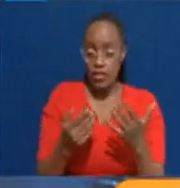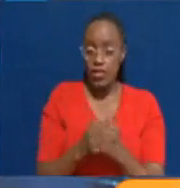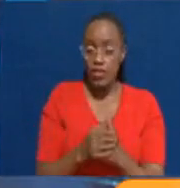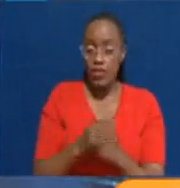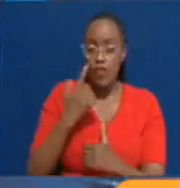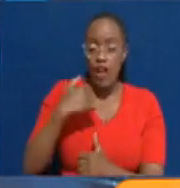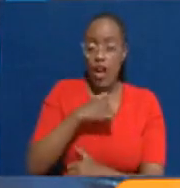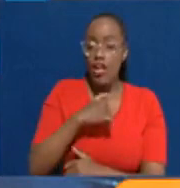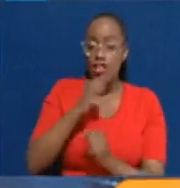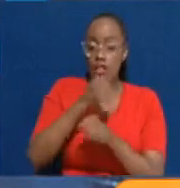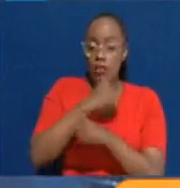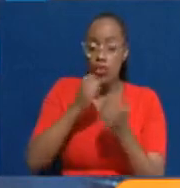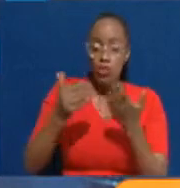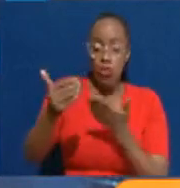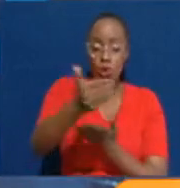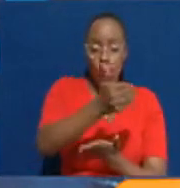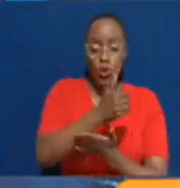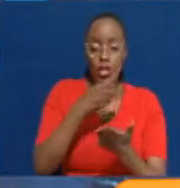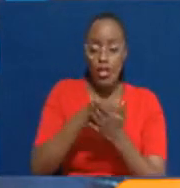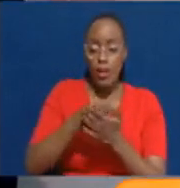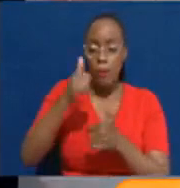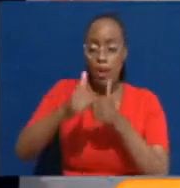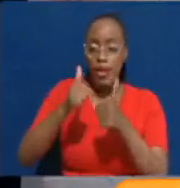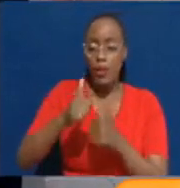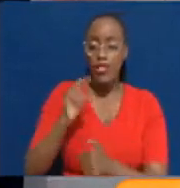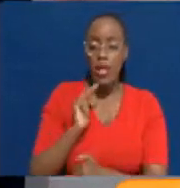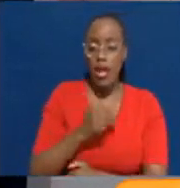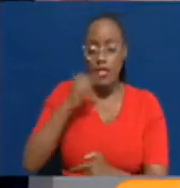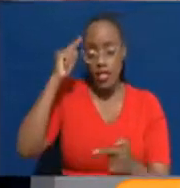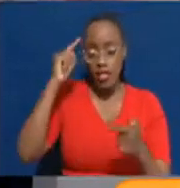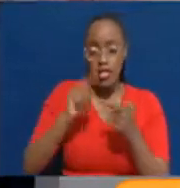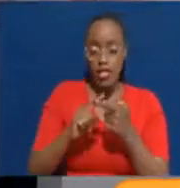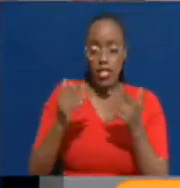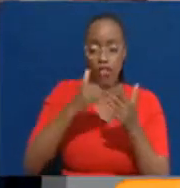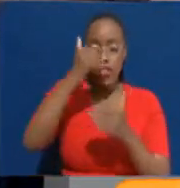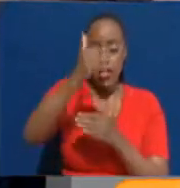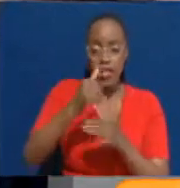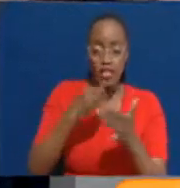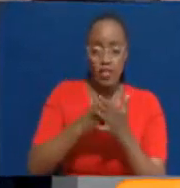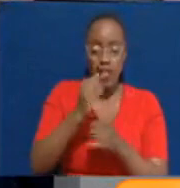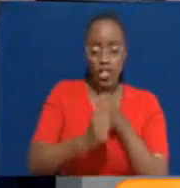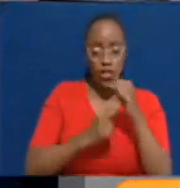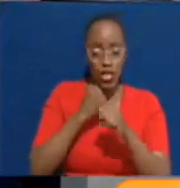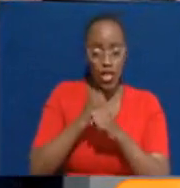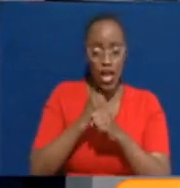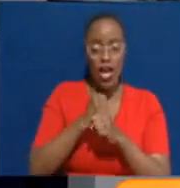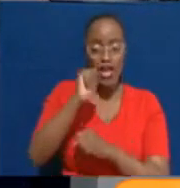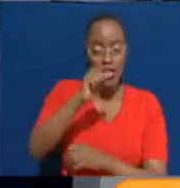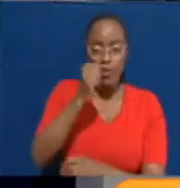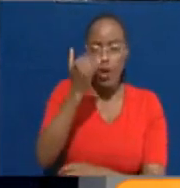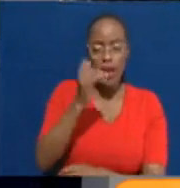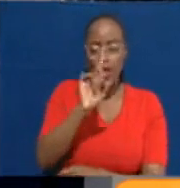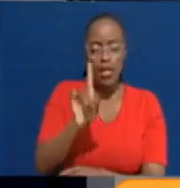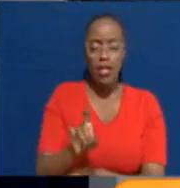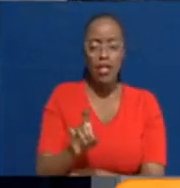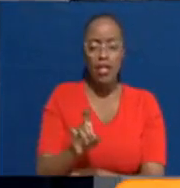we will not be able to collect the amount of money that we intend to in the coming financial year. Yes. Why is that?